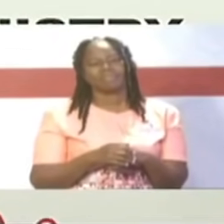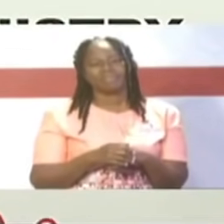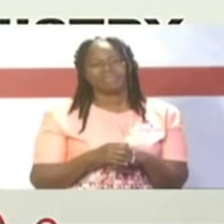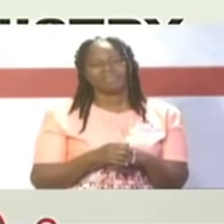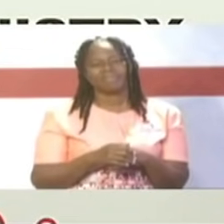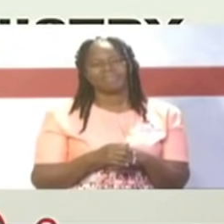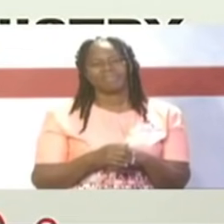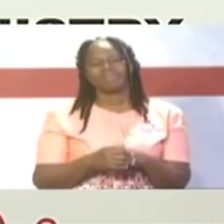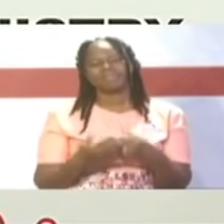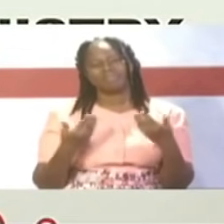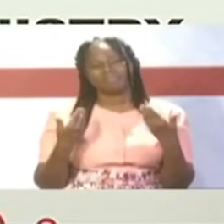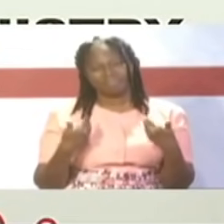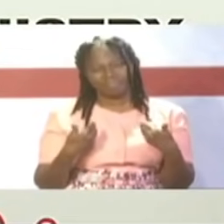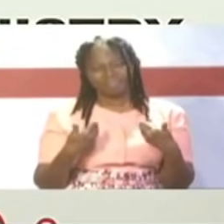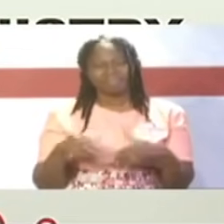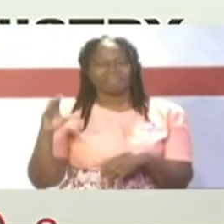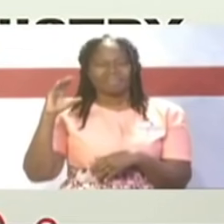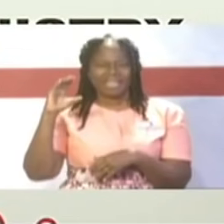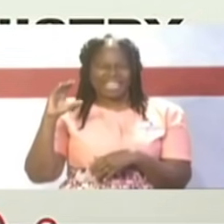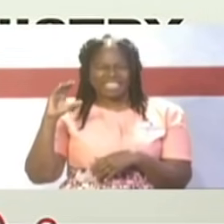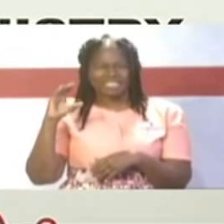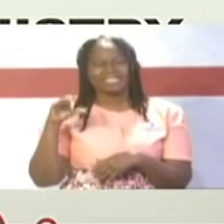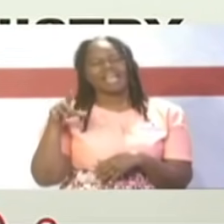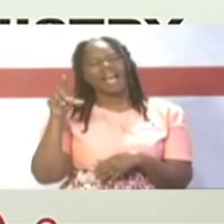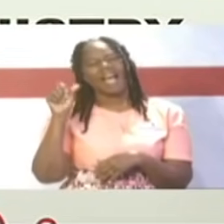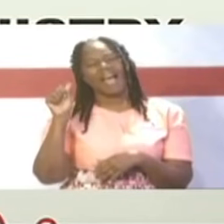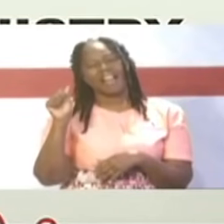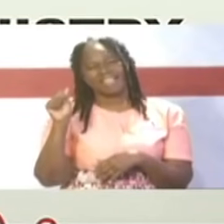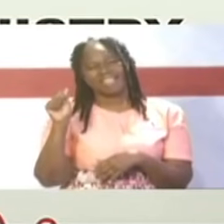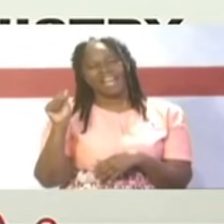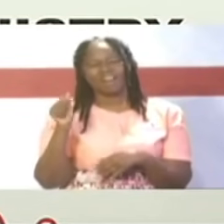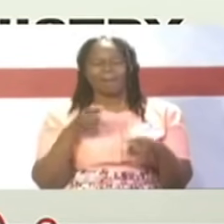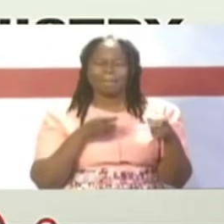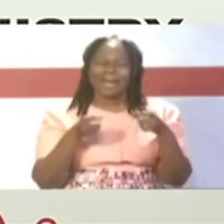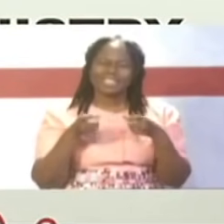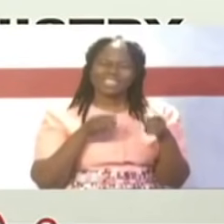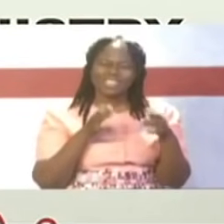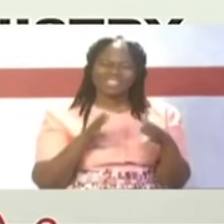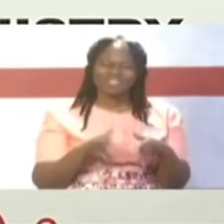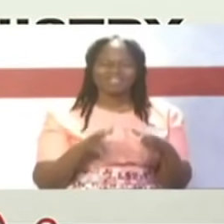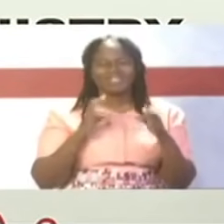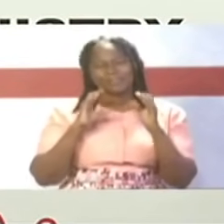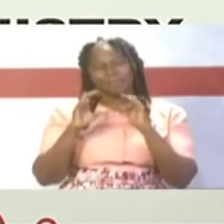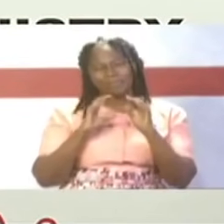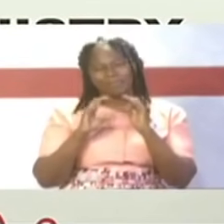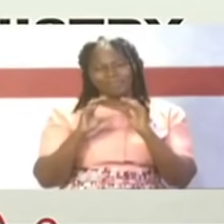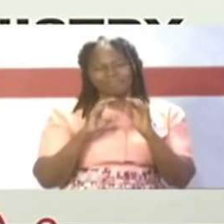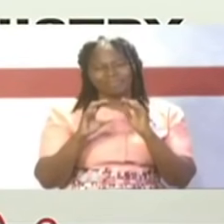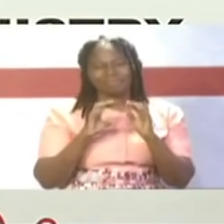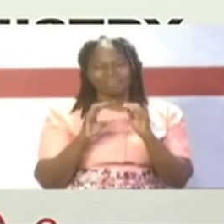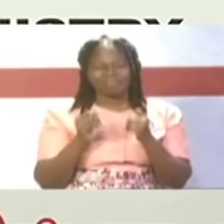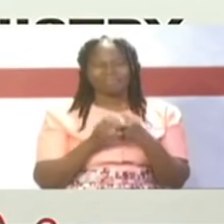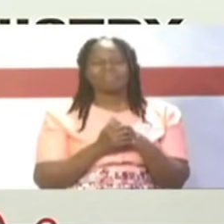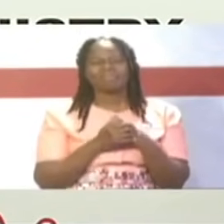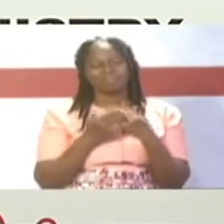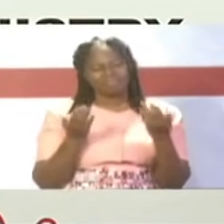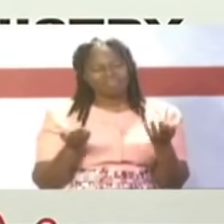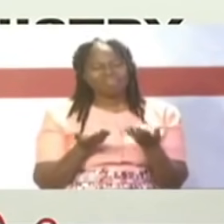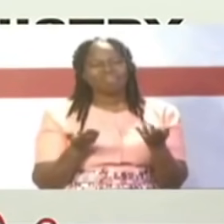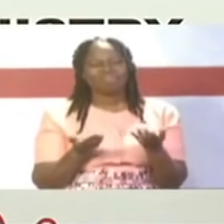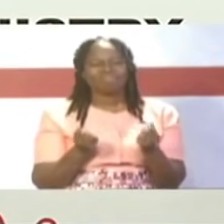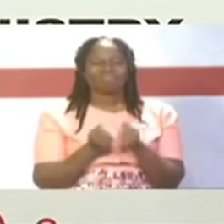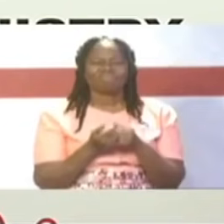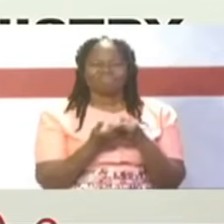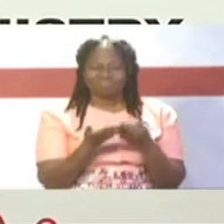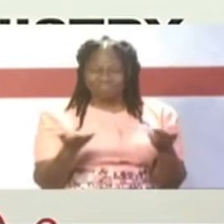and Candice Alcantara, Manager of Corporate Communication for the Ministry of Health, and your moderator this morning. We